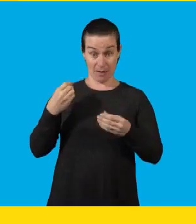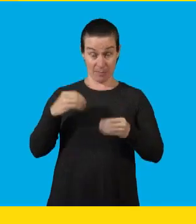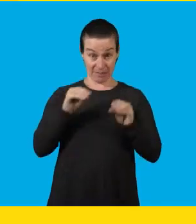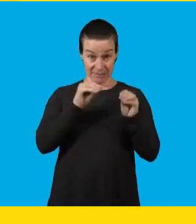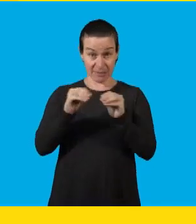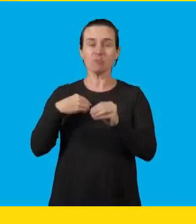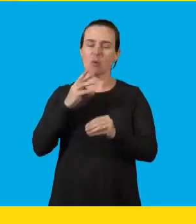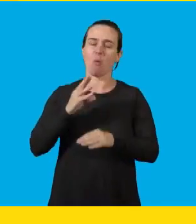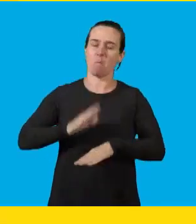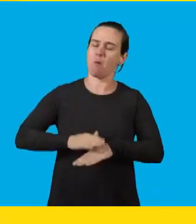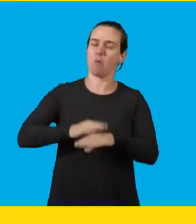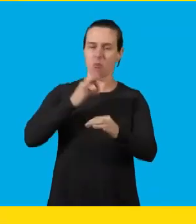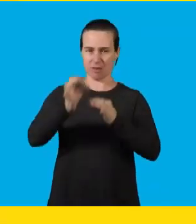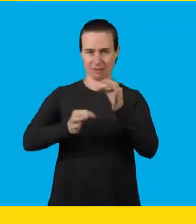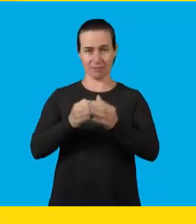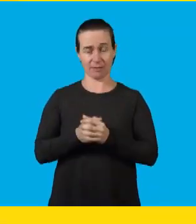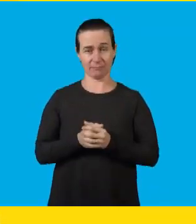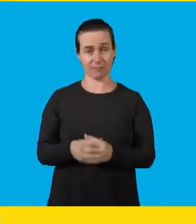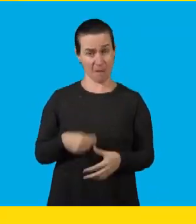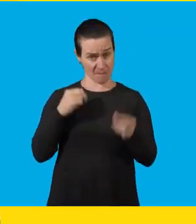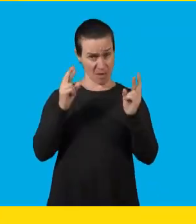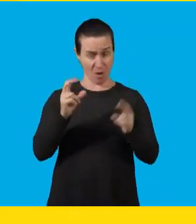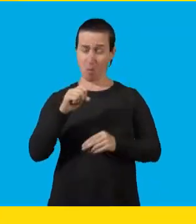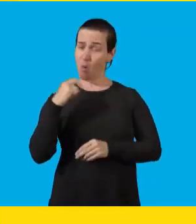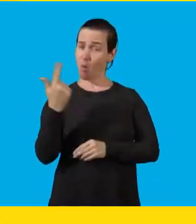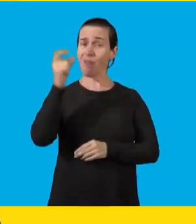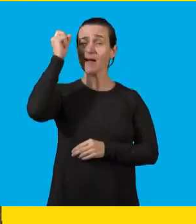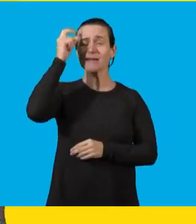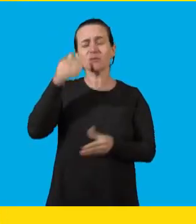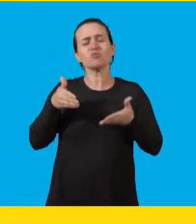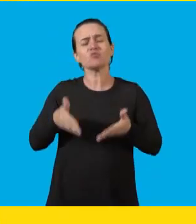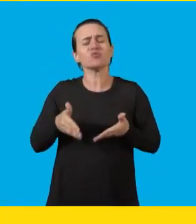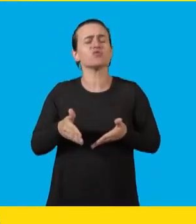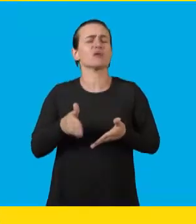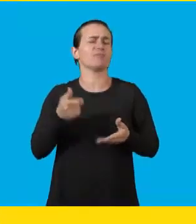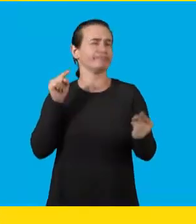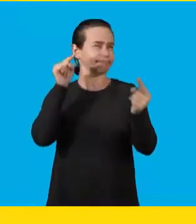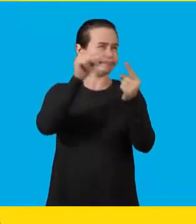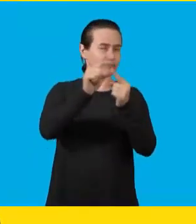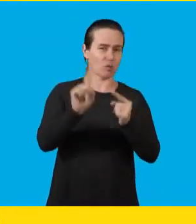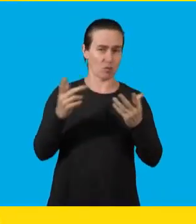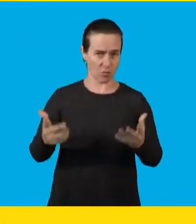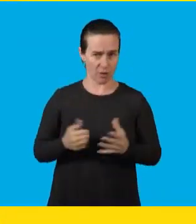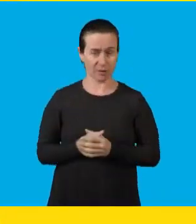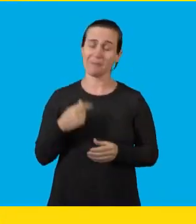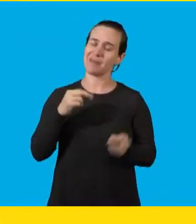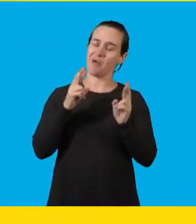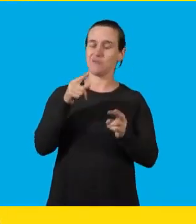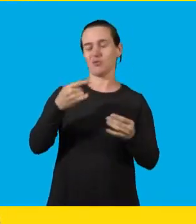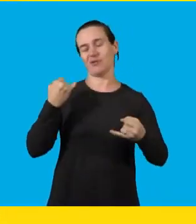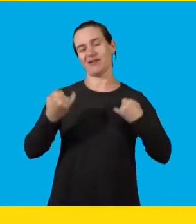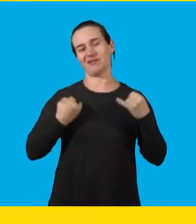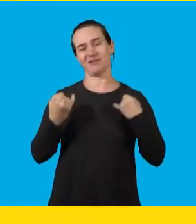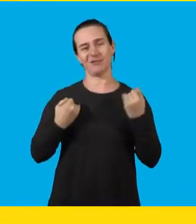go on with our lesson. I hope you all understand what today's lesson is about, and I hope you will enjoy